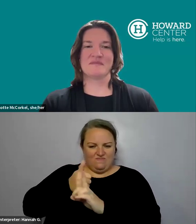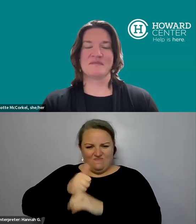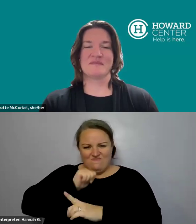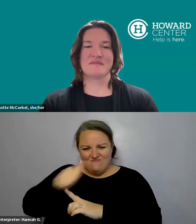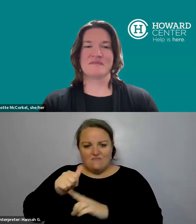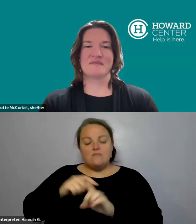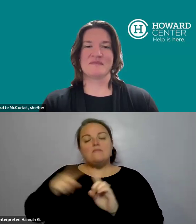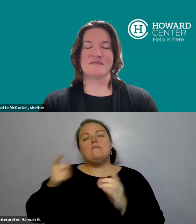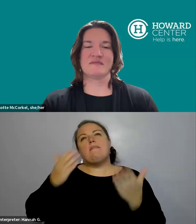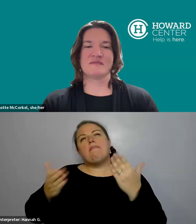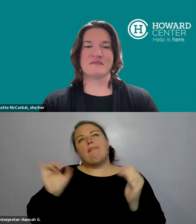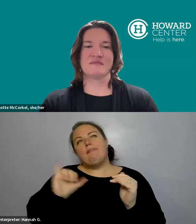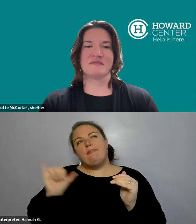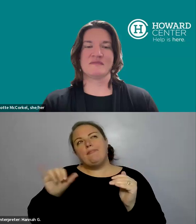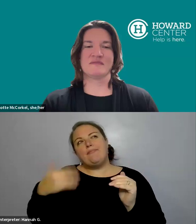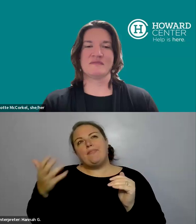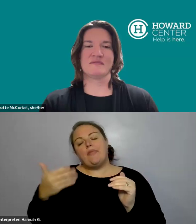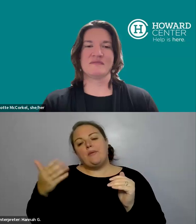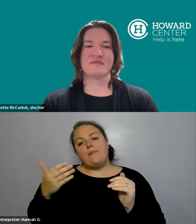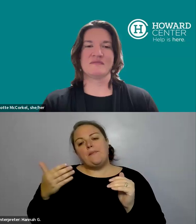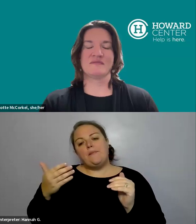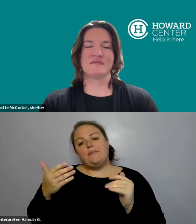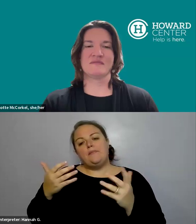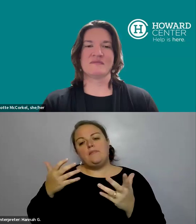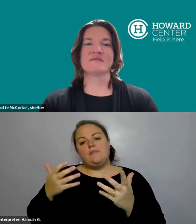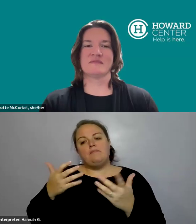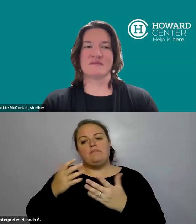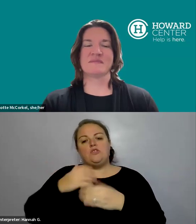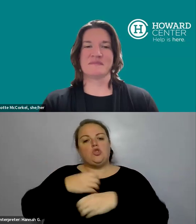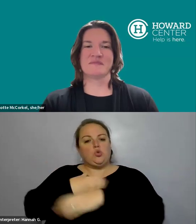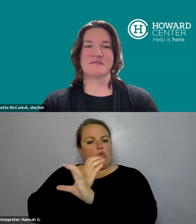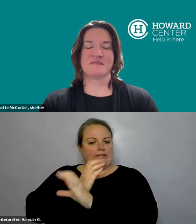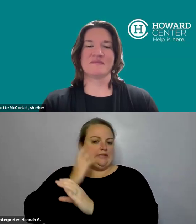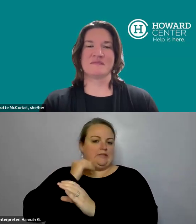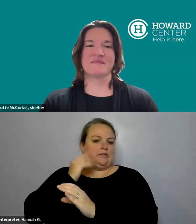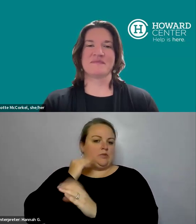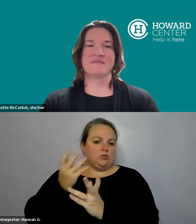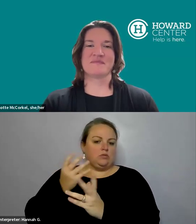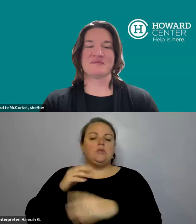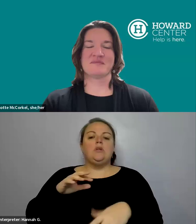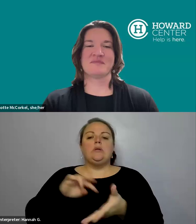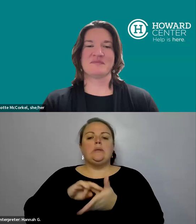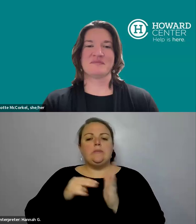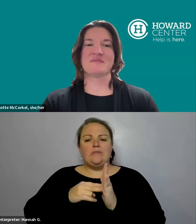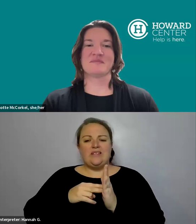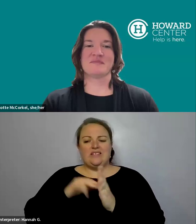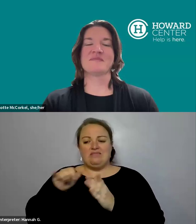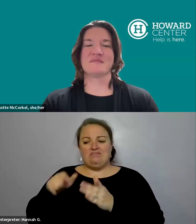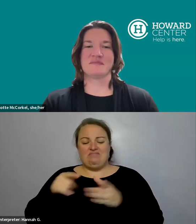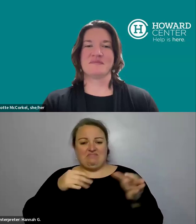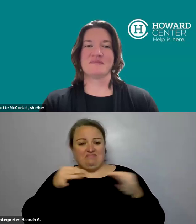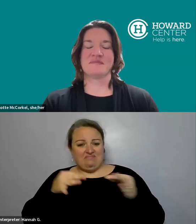are experiencing, starting to experience a crisis. How would they be able to explain